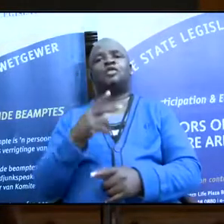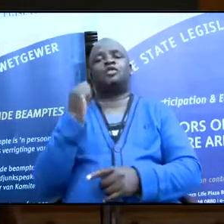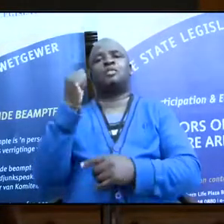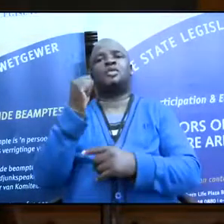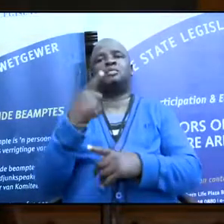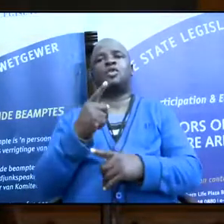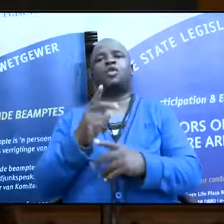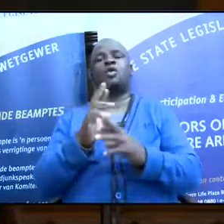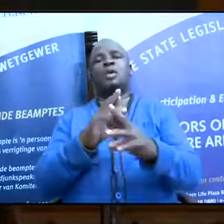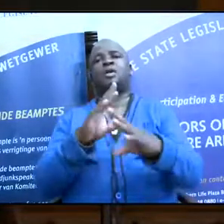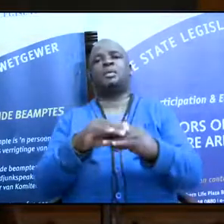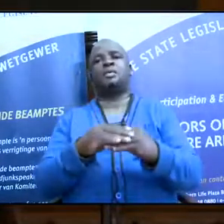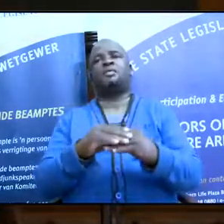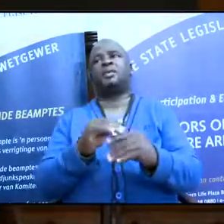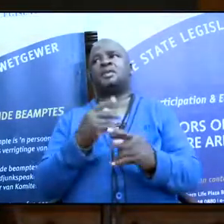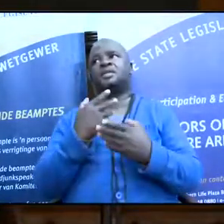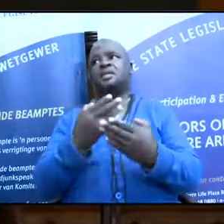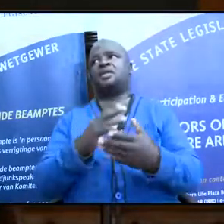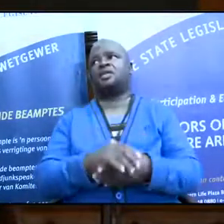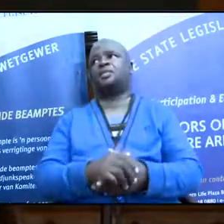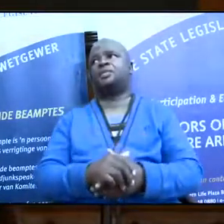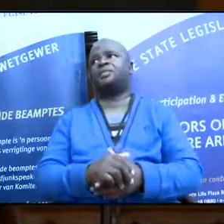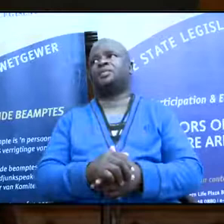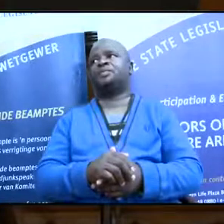honorable members thank you very much